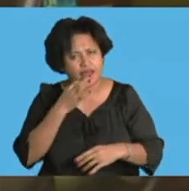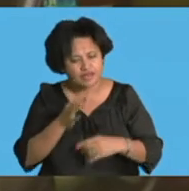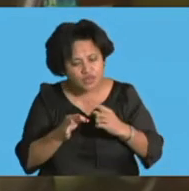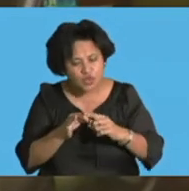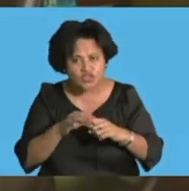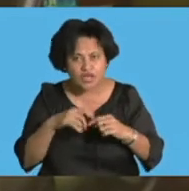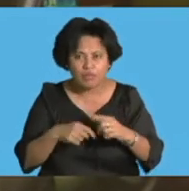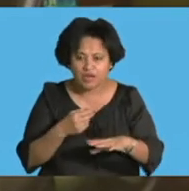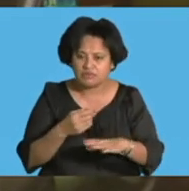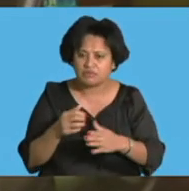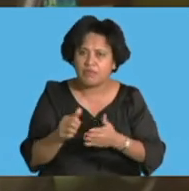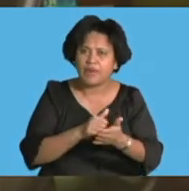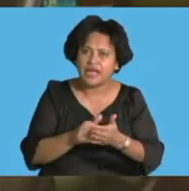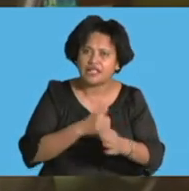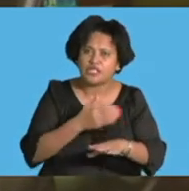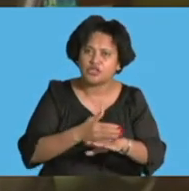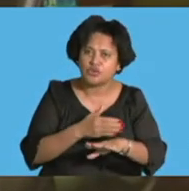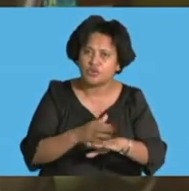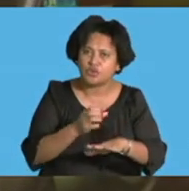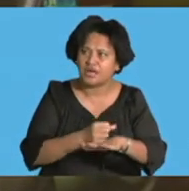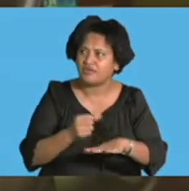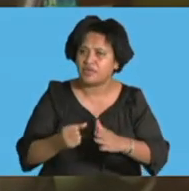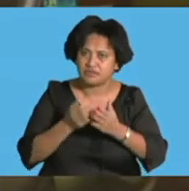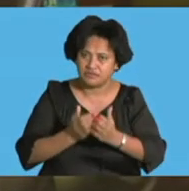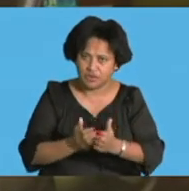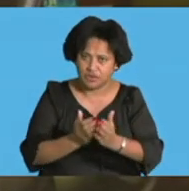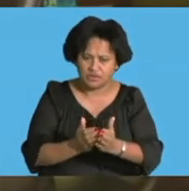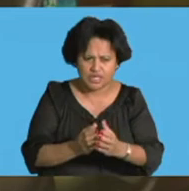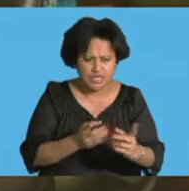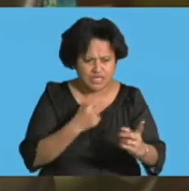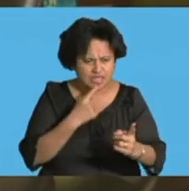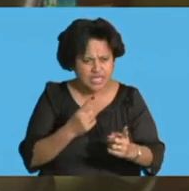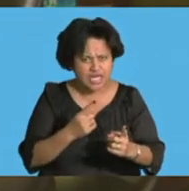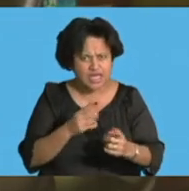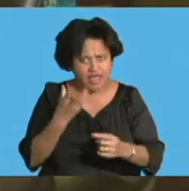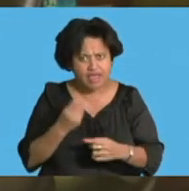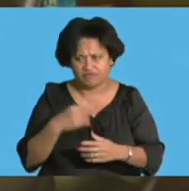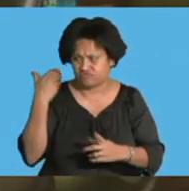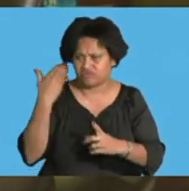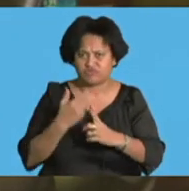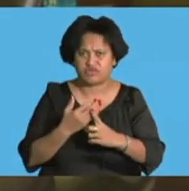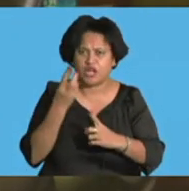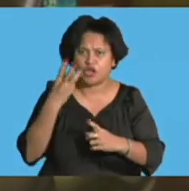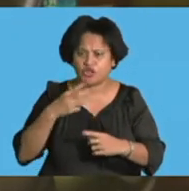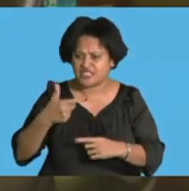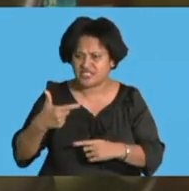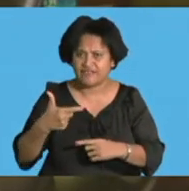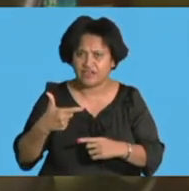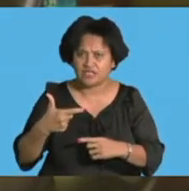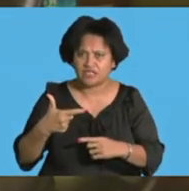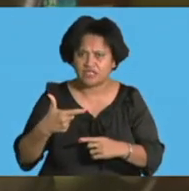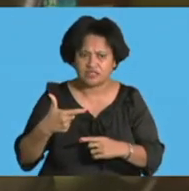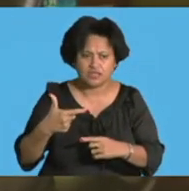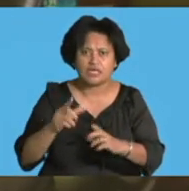vessel. He also mentioned that he has got 37 years of knowledge. I believe in his career of service, he would